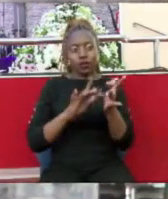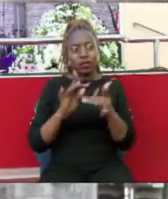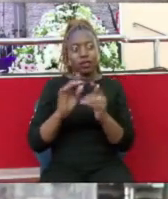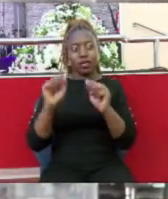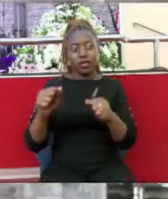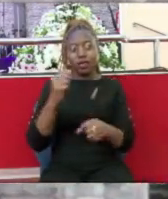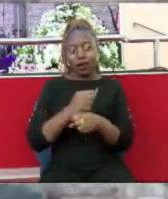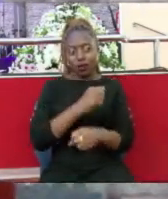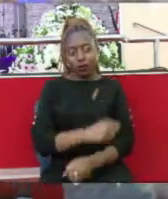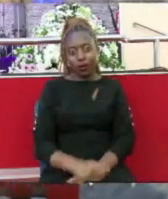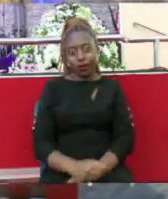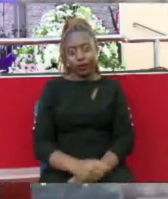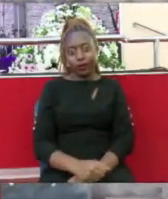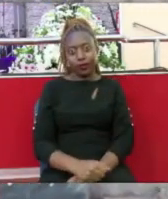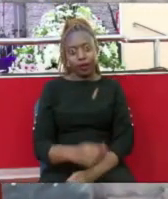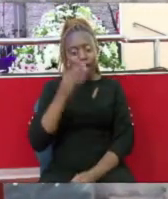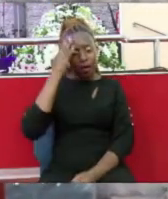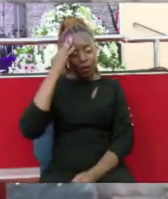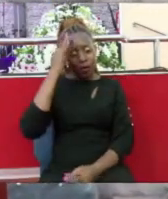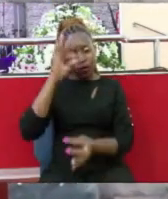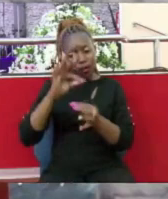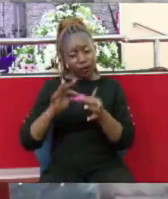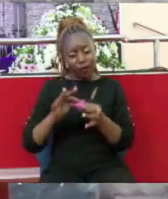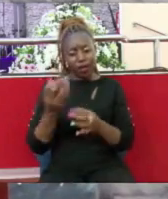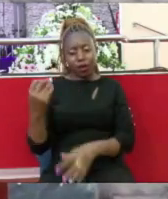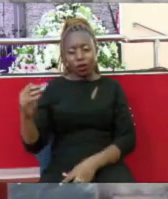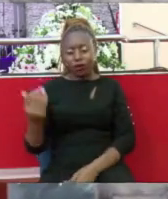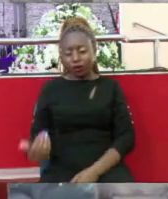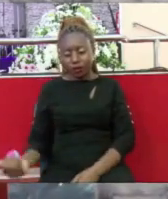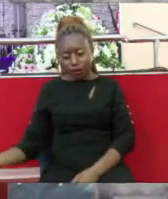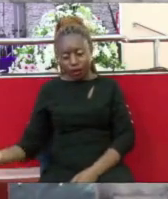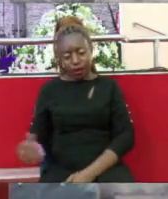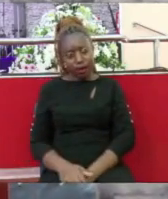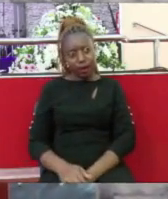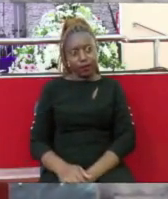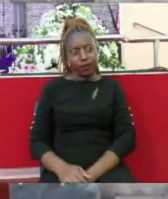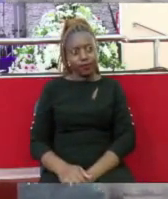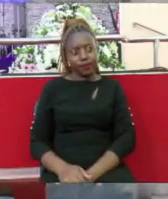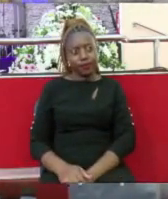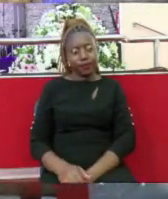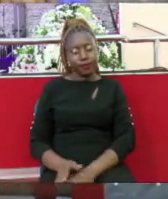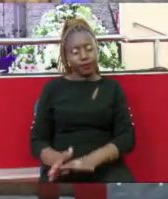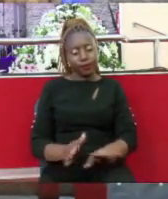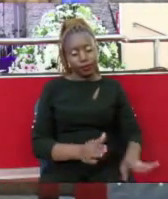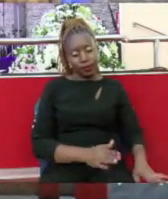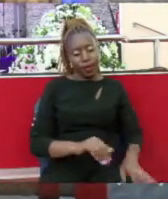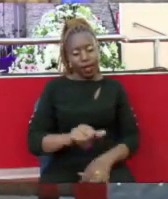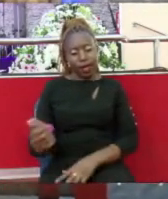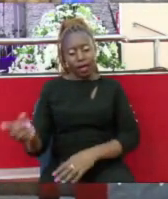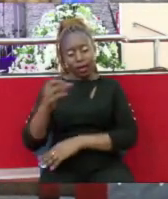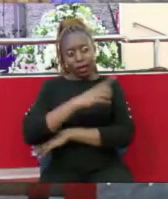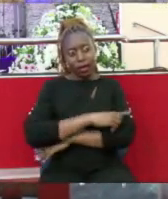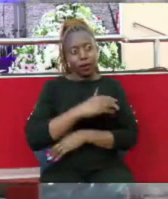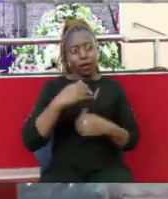Hallelujah. You know the faith of children. Imani ya watoto. The other day we had a kesha in our house. Juzi